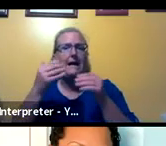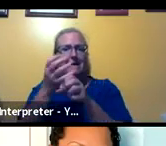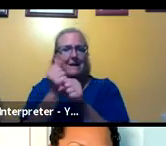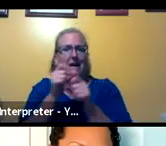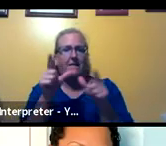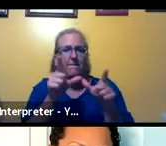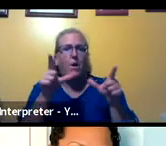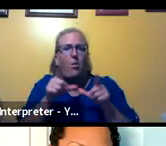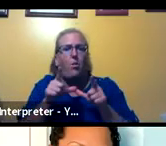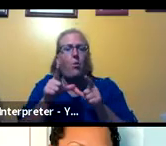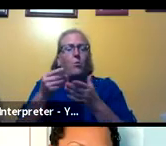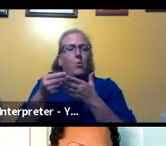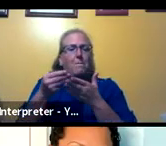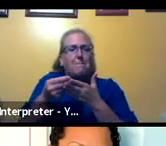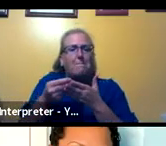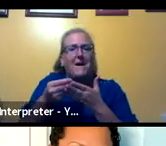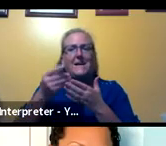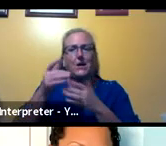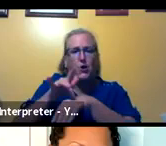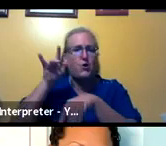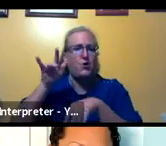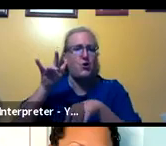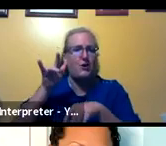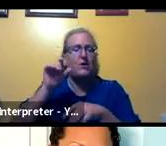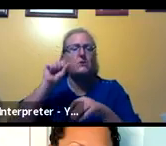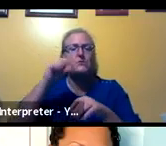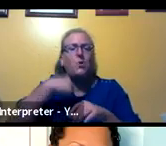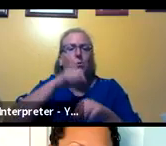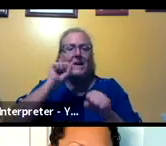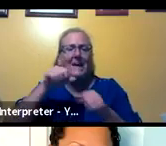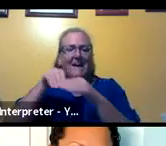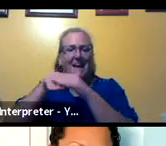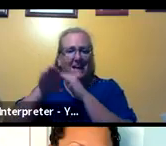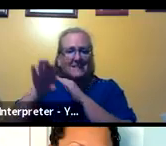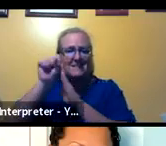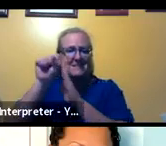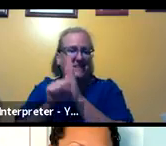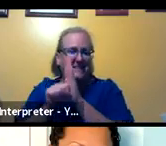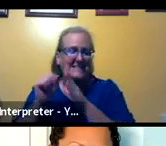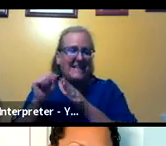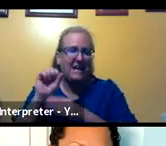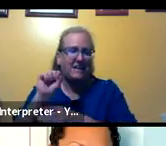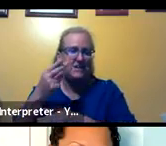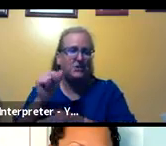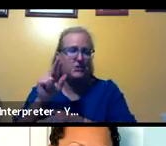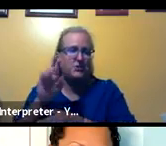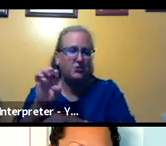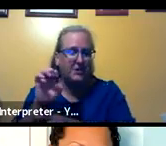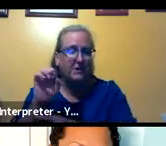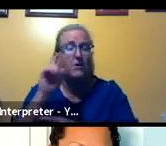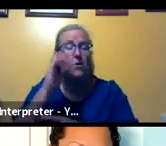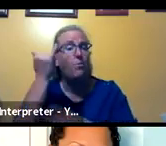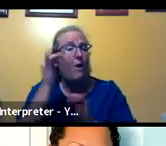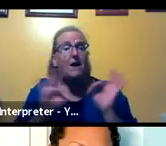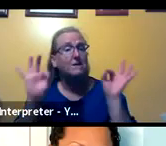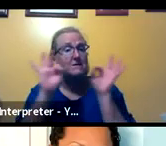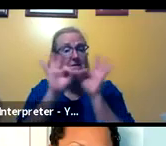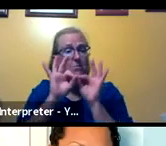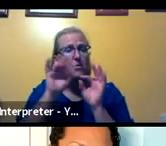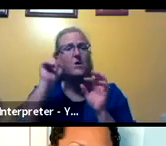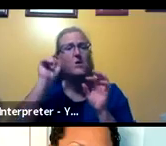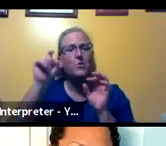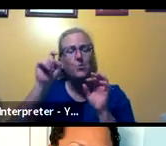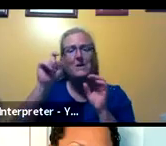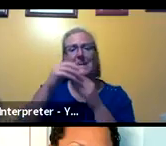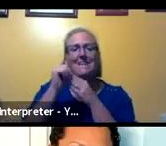share earlier, which we need in order to access our state share. The reason that this is important is because we need that lead time. We need